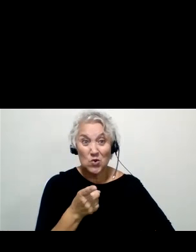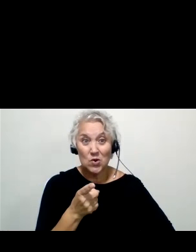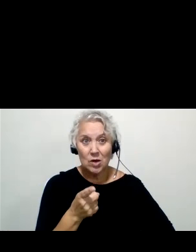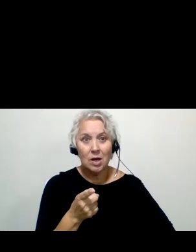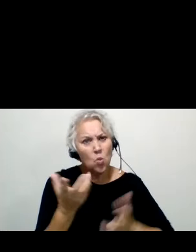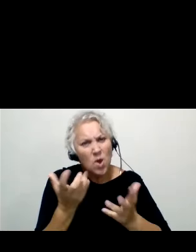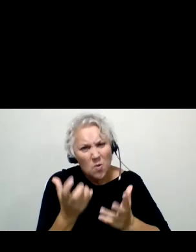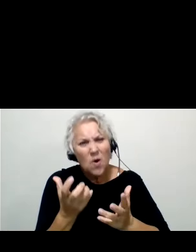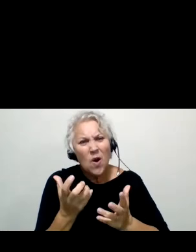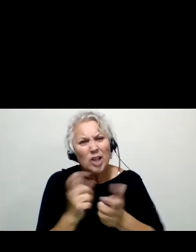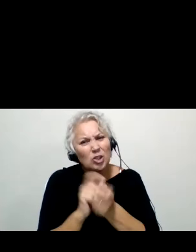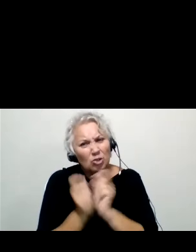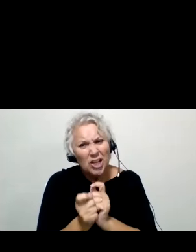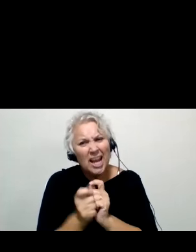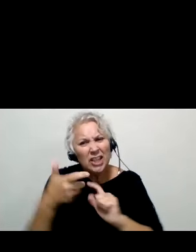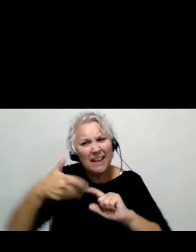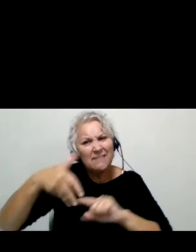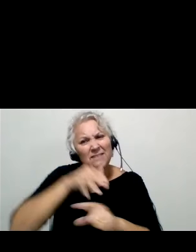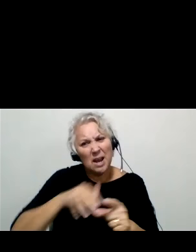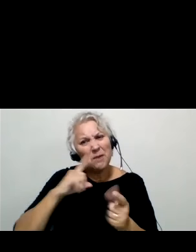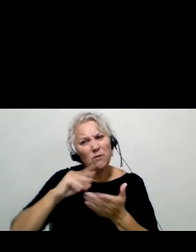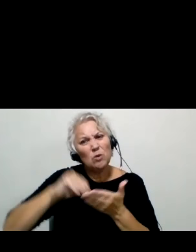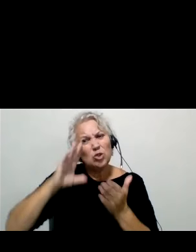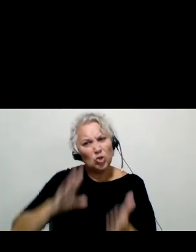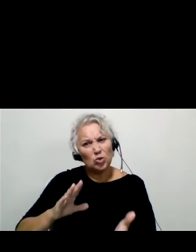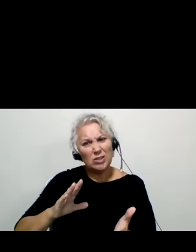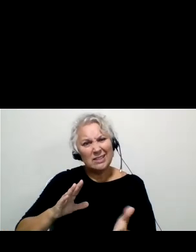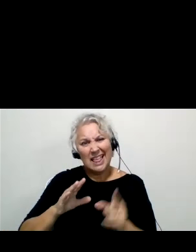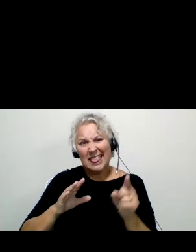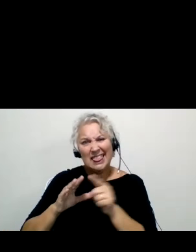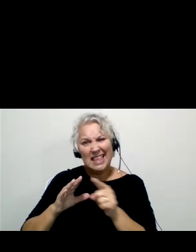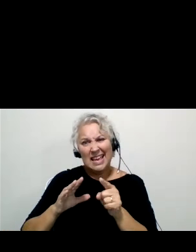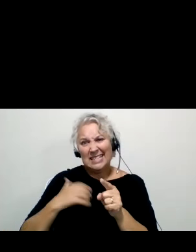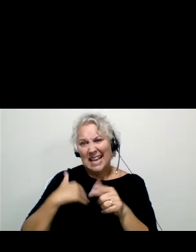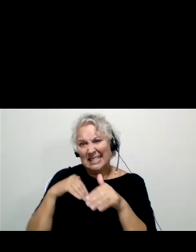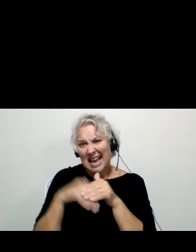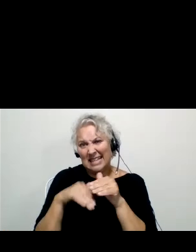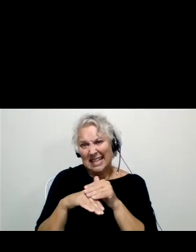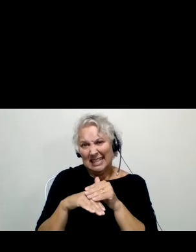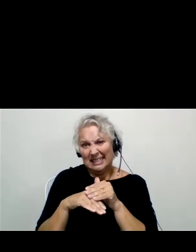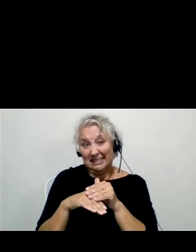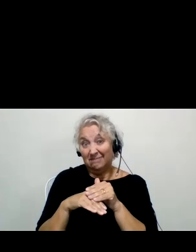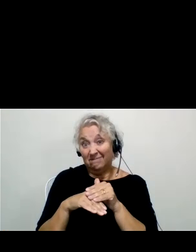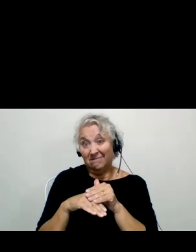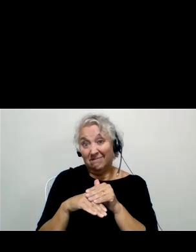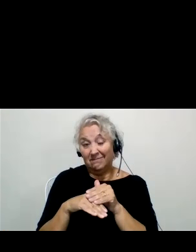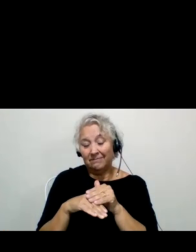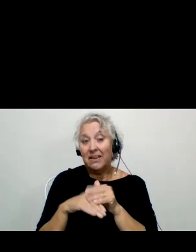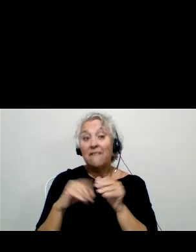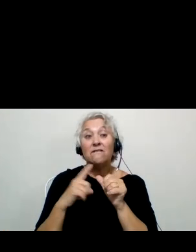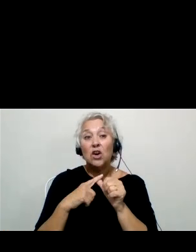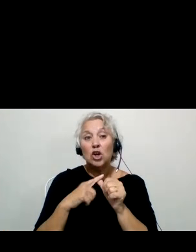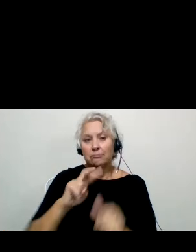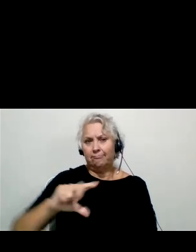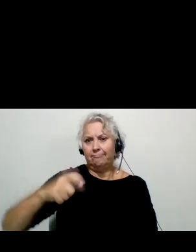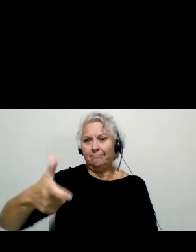want to be able to change the environment for the students, because this gives access. All right. And so the first one is a